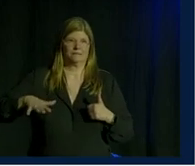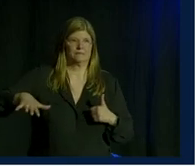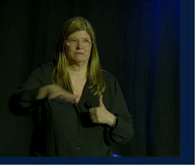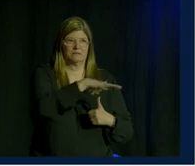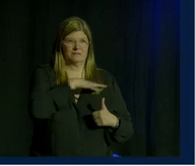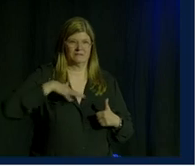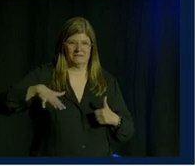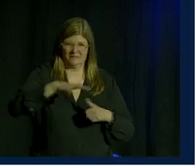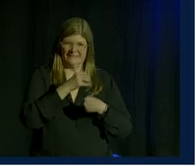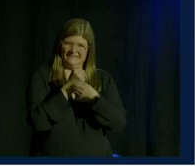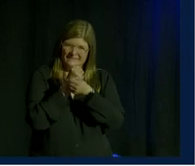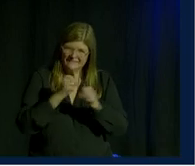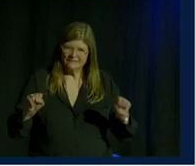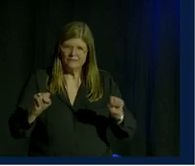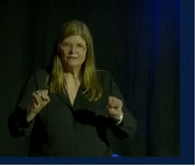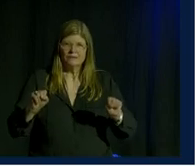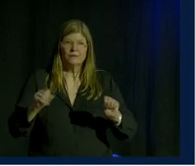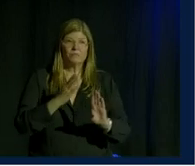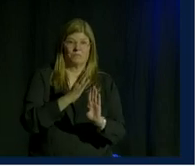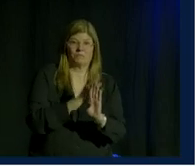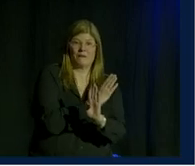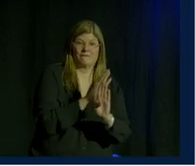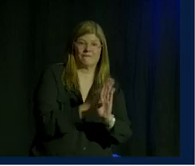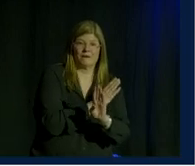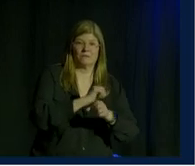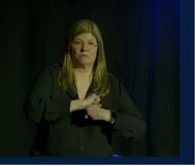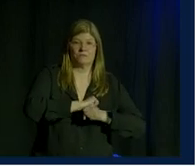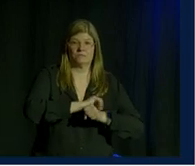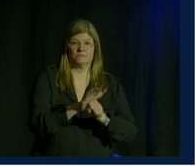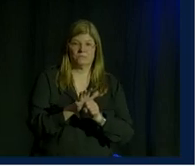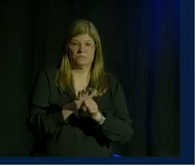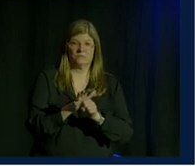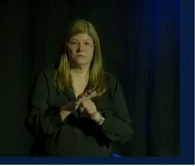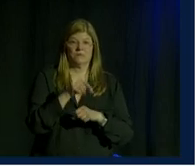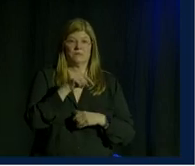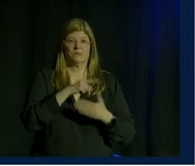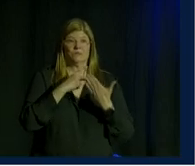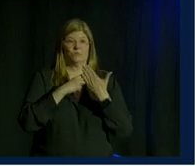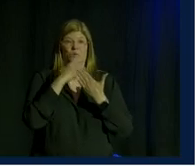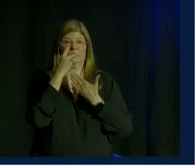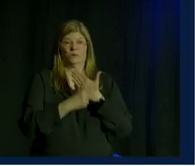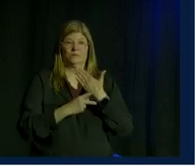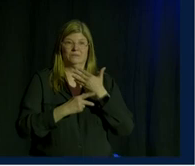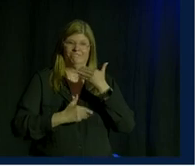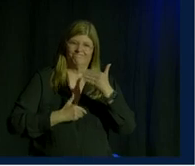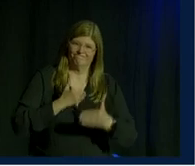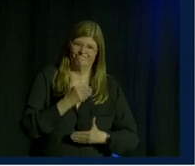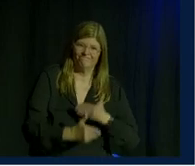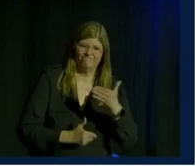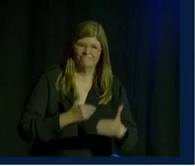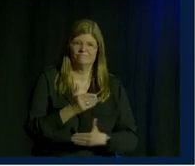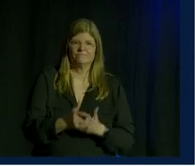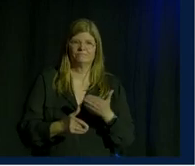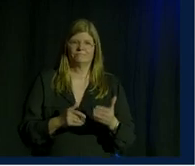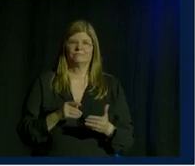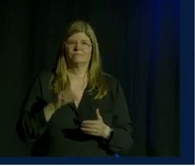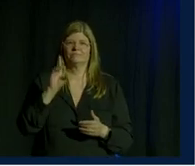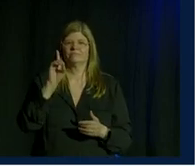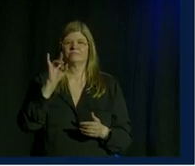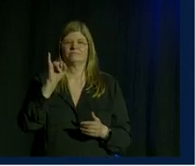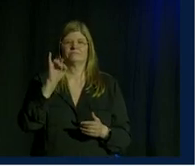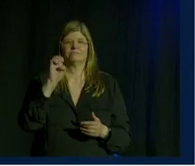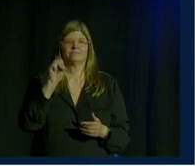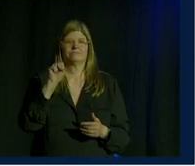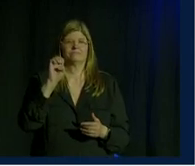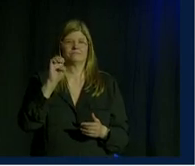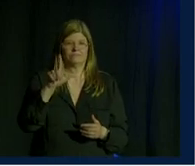our lives, the program was well underway for going digital through a pilot program called Project X, testing the experience of